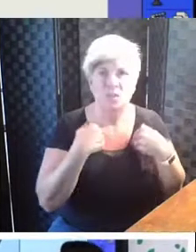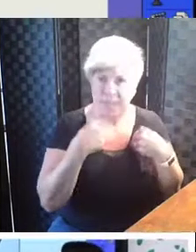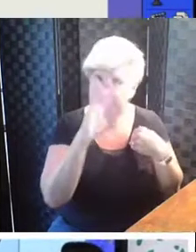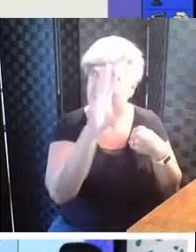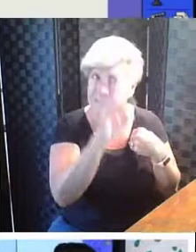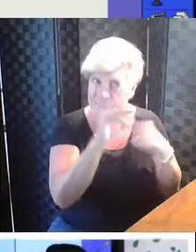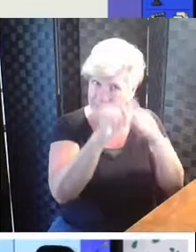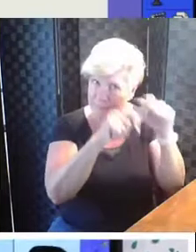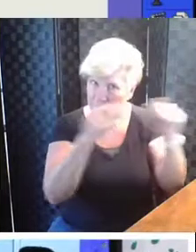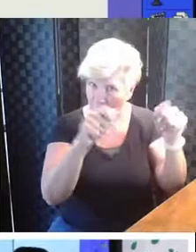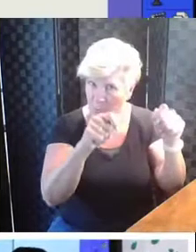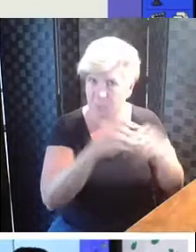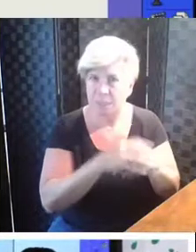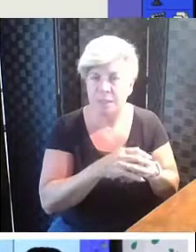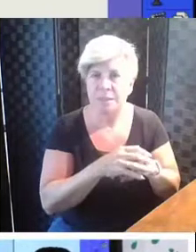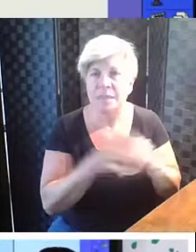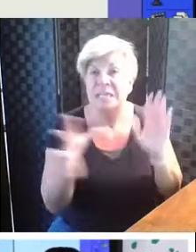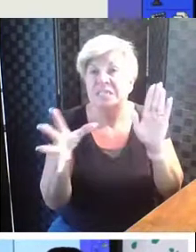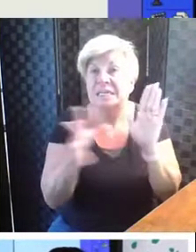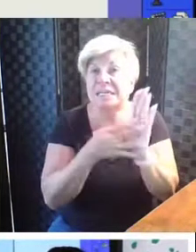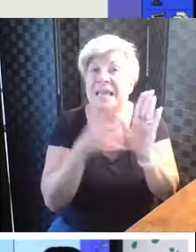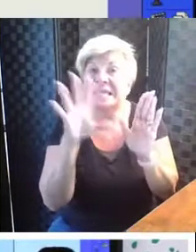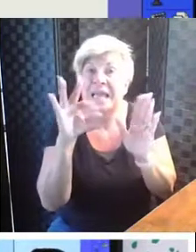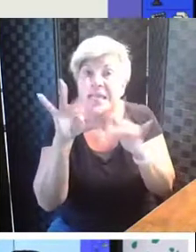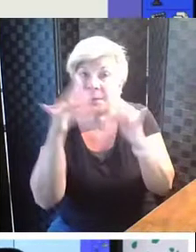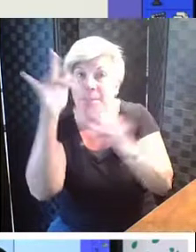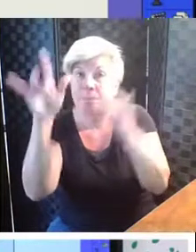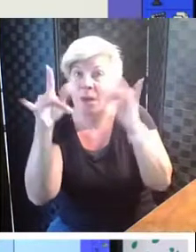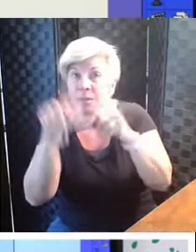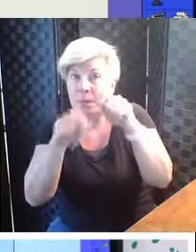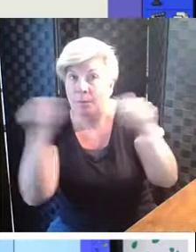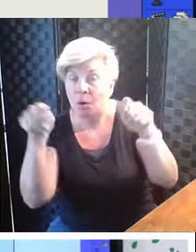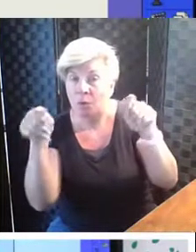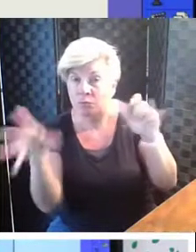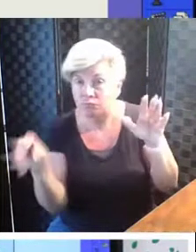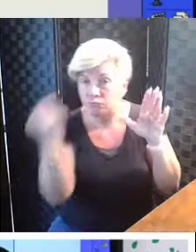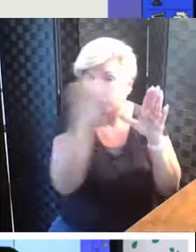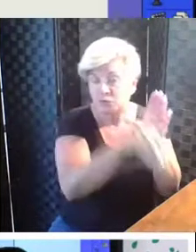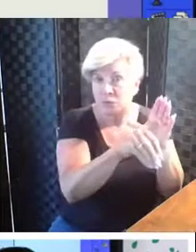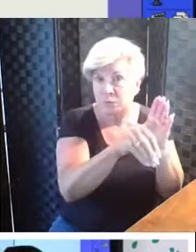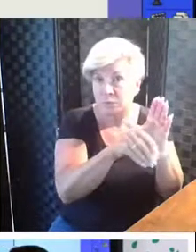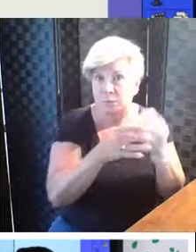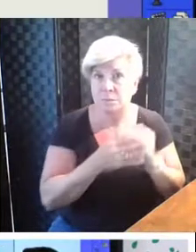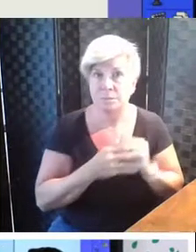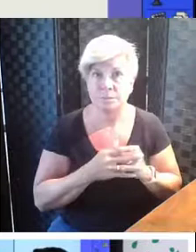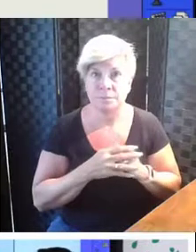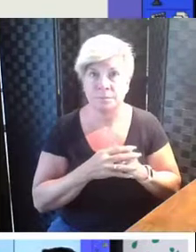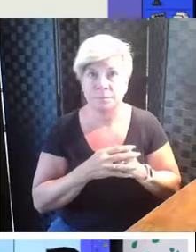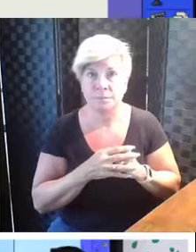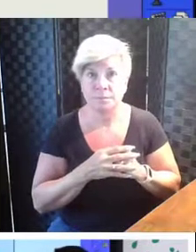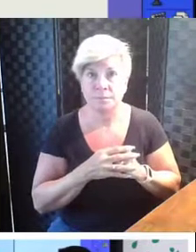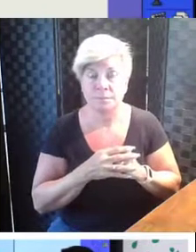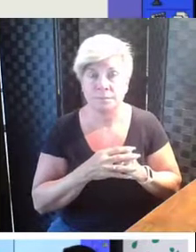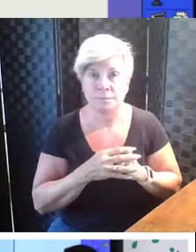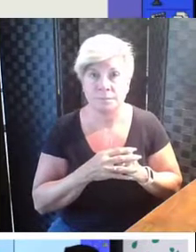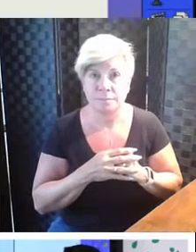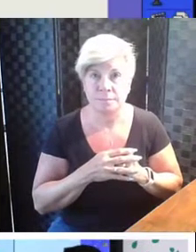us. Then it tells us she adds 9 sparkly bows to her collection.